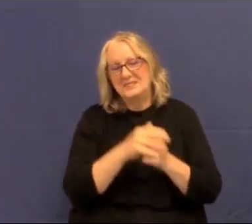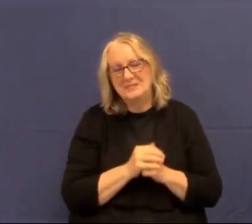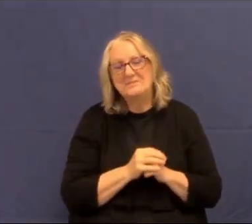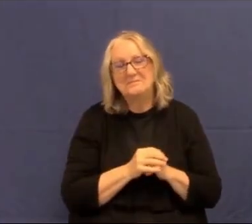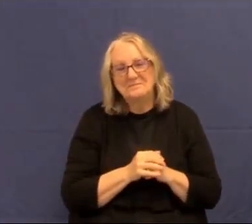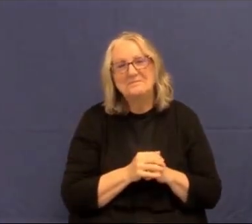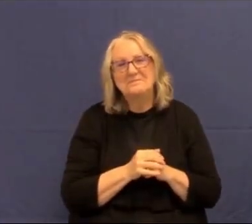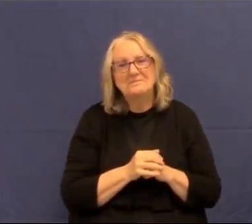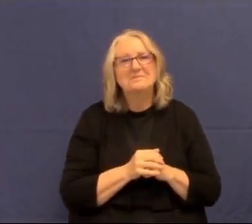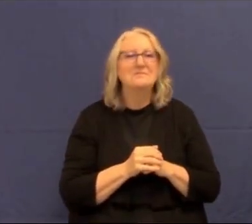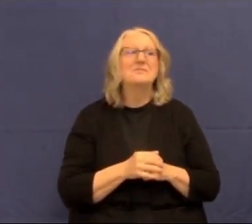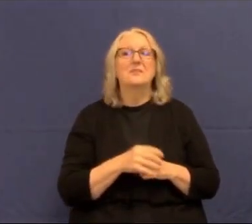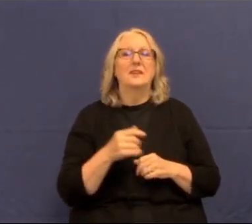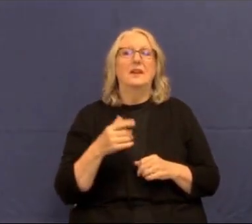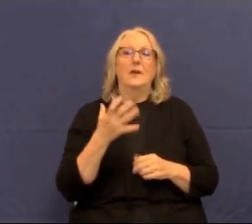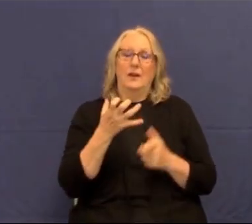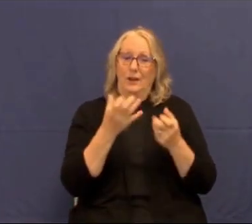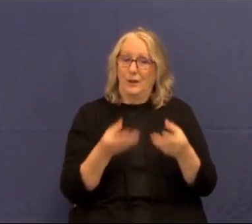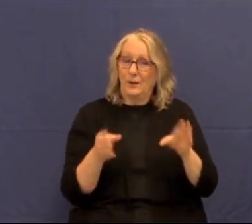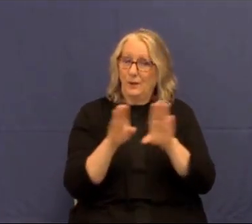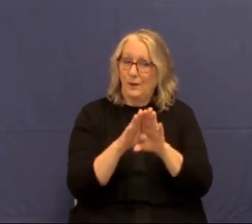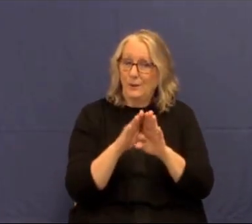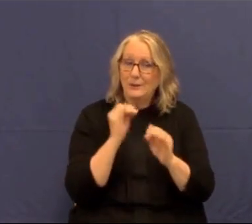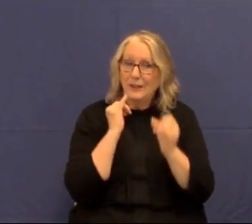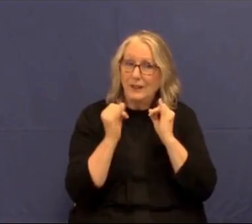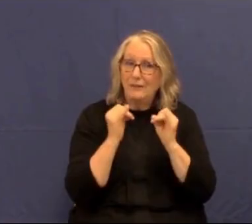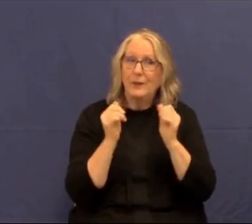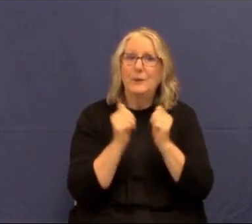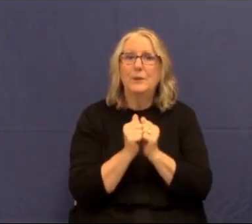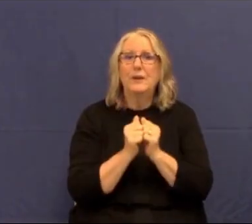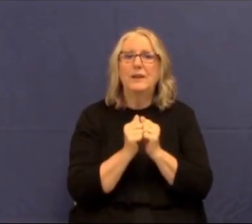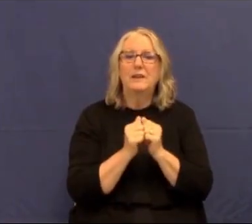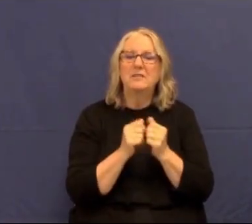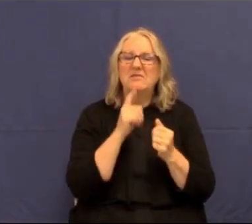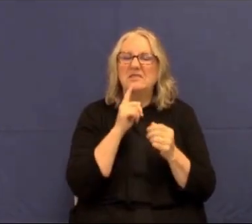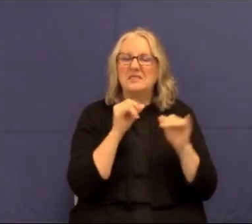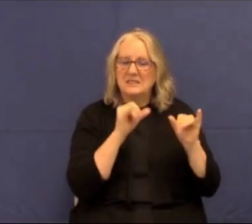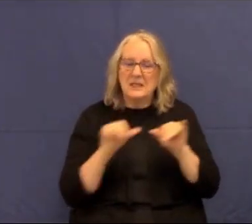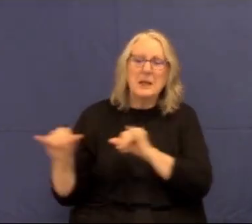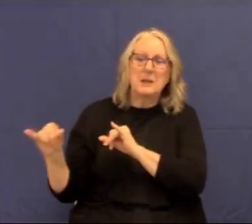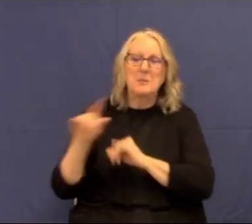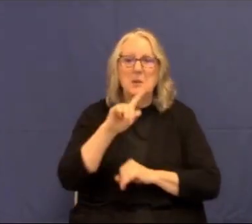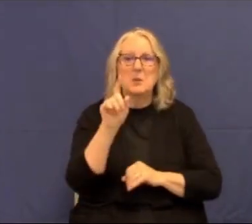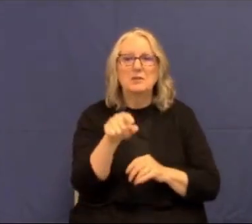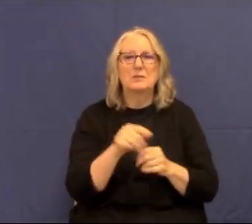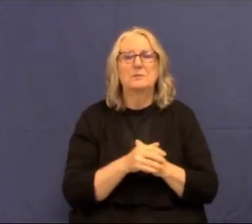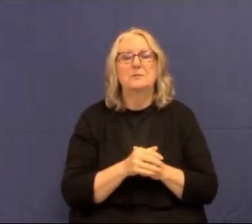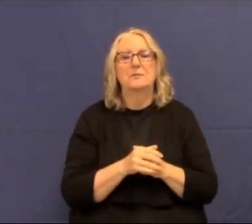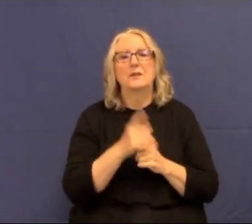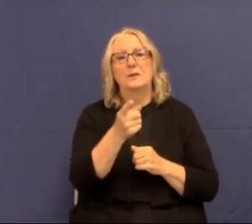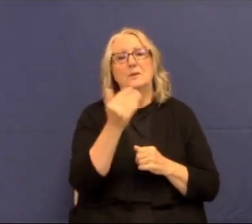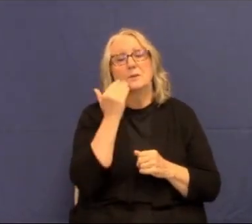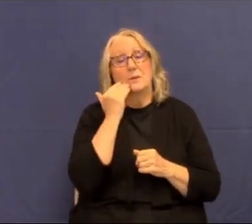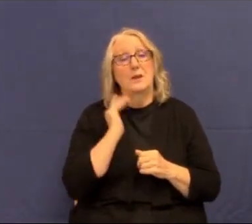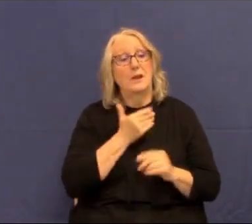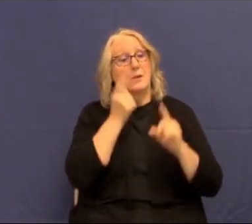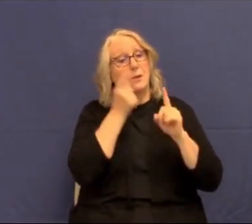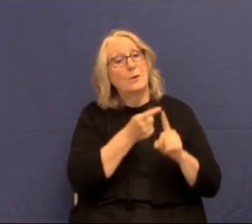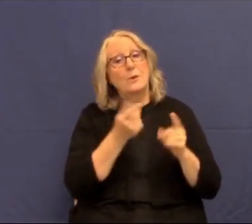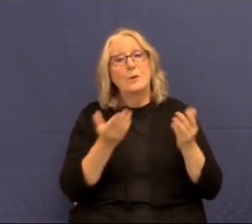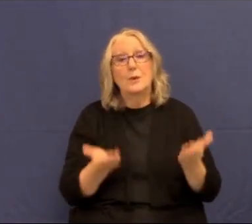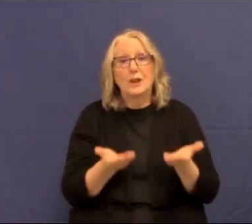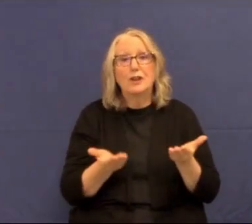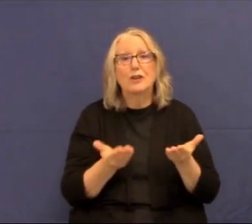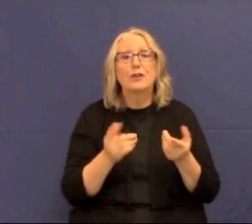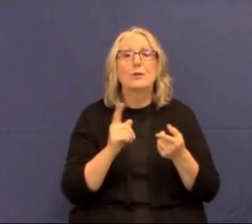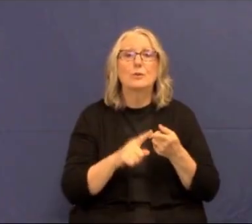That's nice to hear. We like to close out our interviews with roughly the same question. As you know,